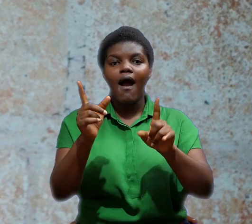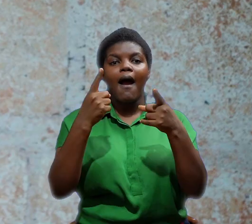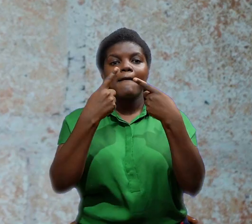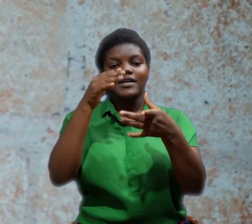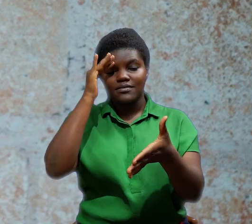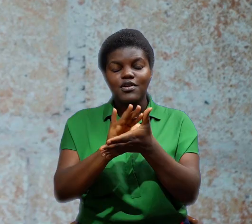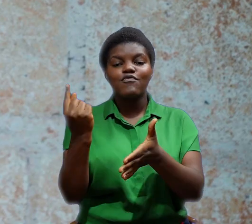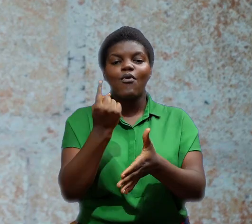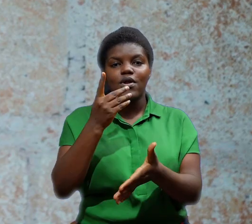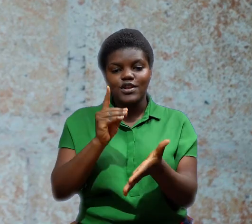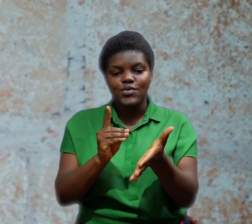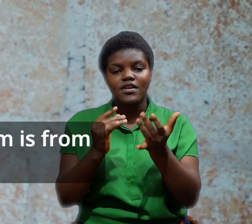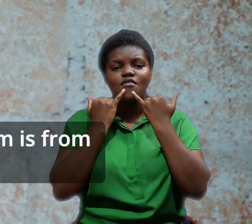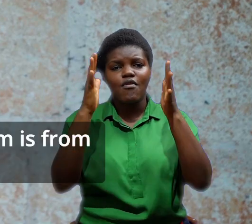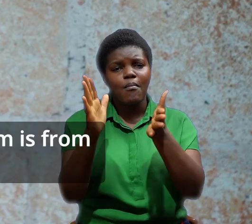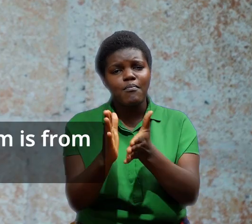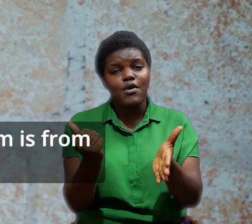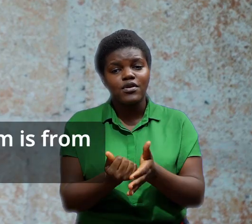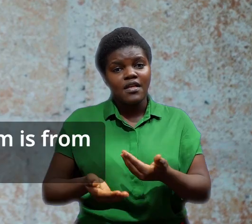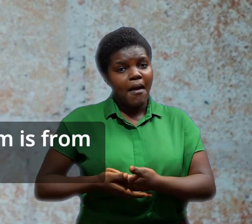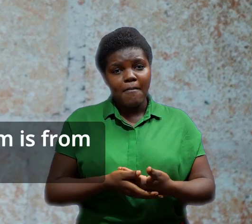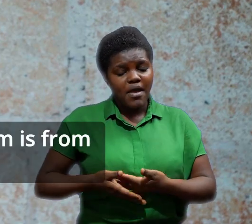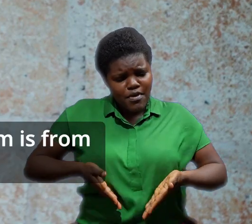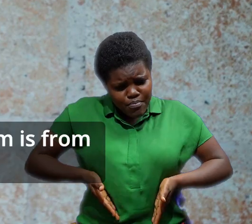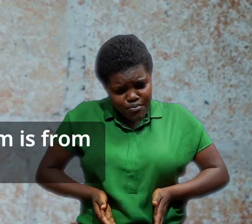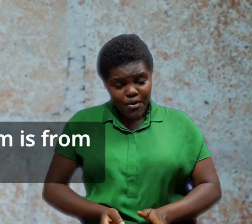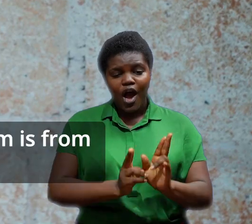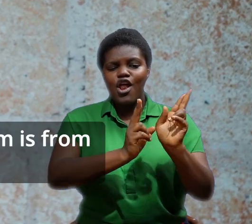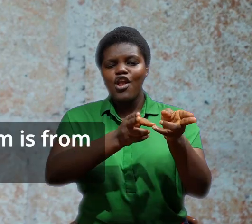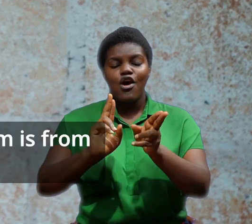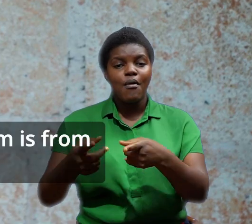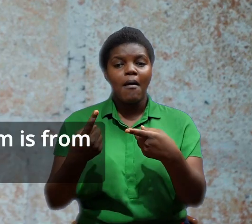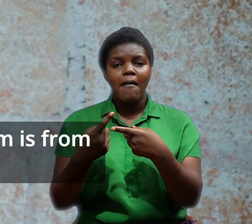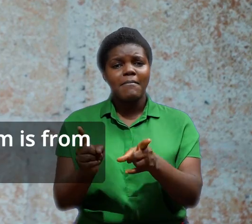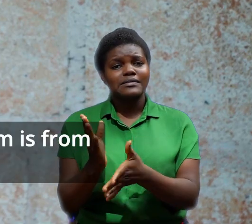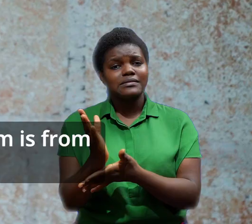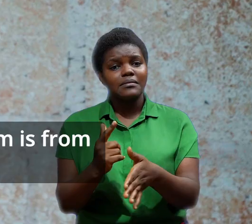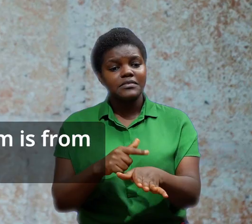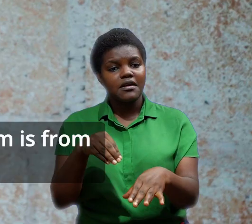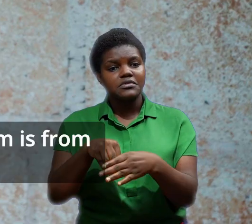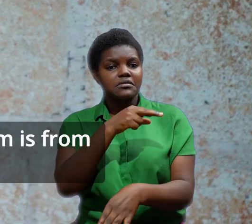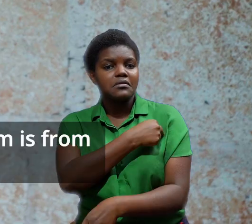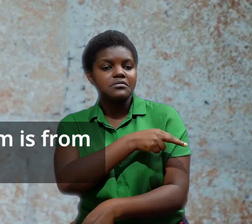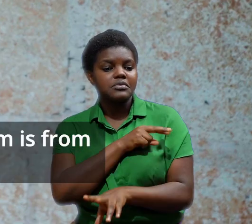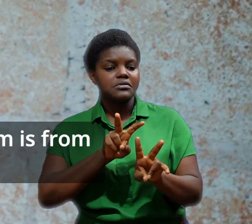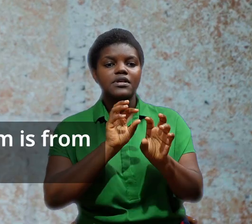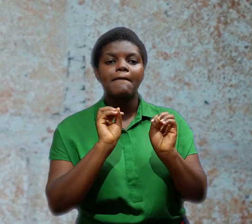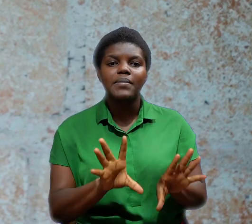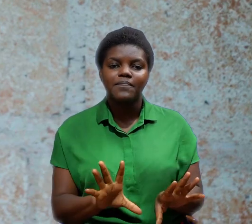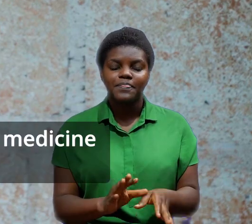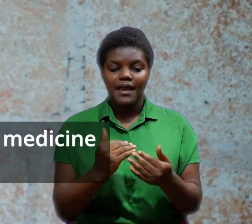kkiriza abasawo kye bakugamba kubanga omwana omuzaala naye ate ne obuzibu nga ovudde na mu ddwaliro naye nga